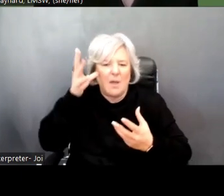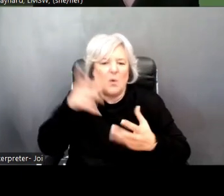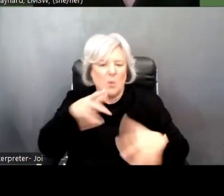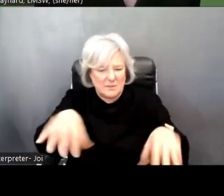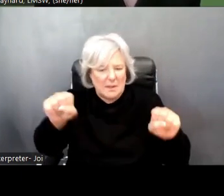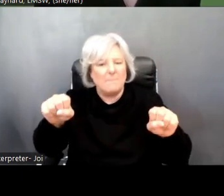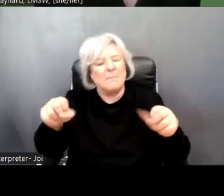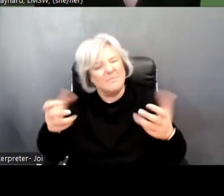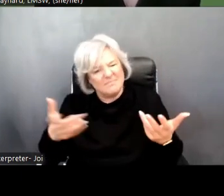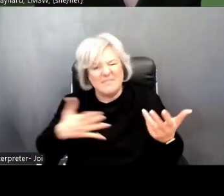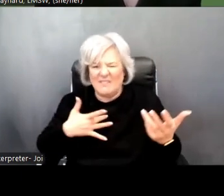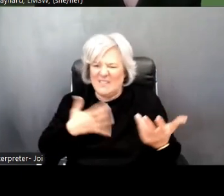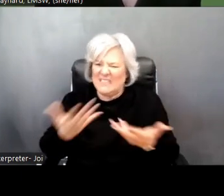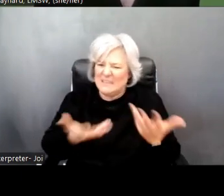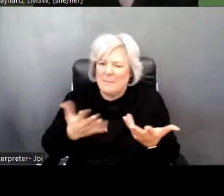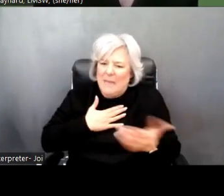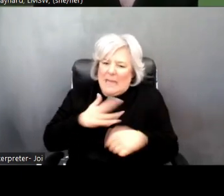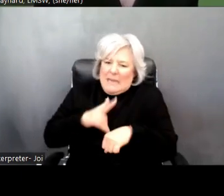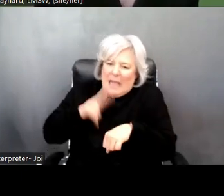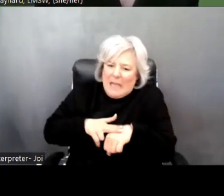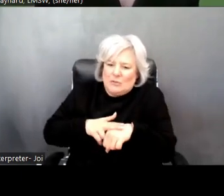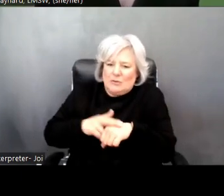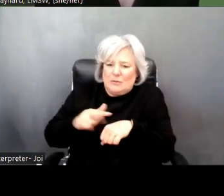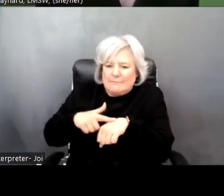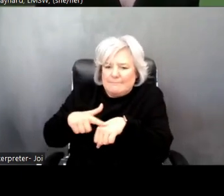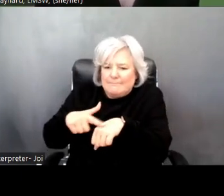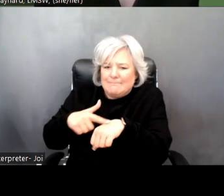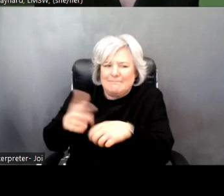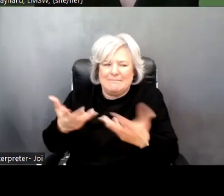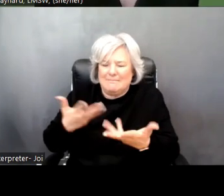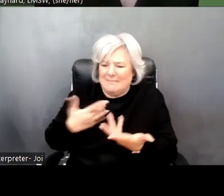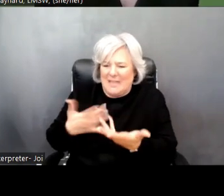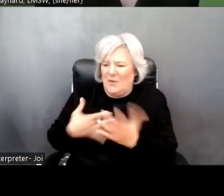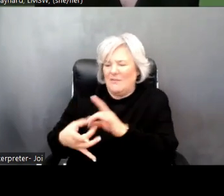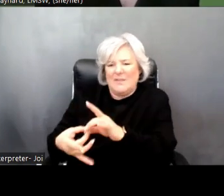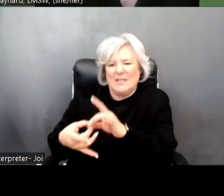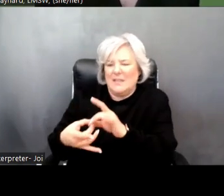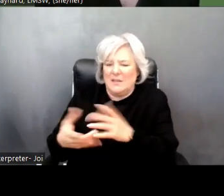sometimes. For the grandparents who are doing guardianship, kinship